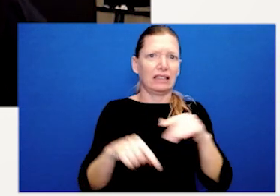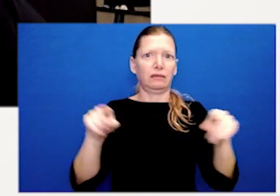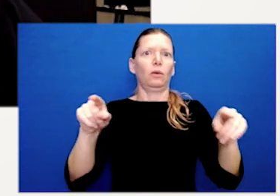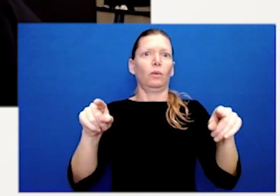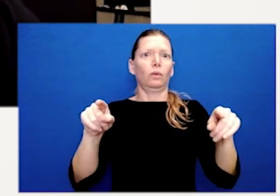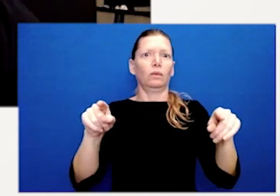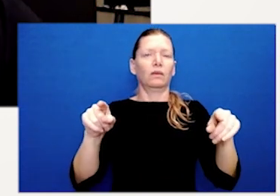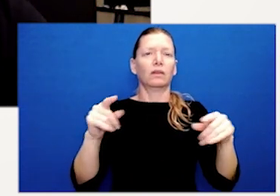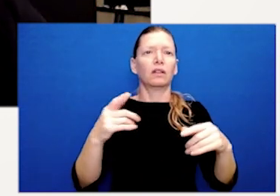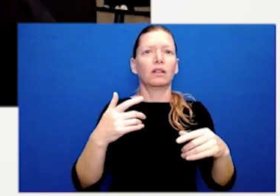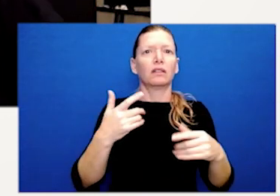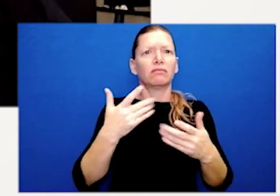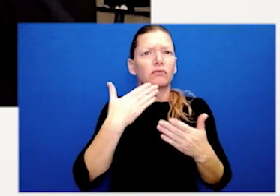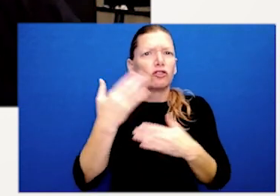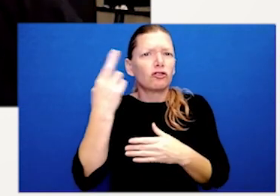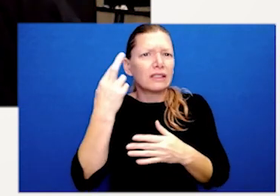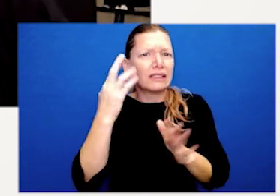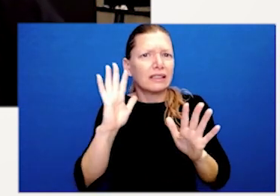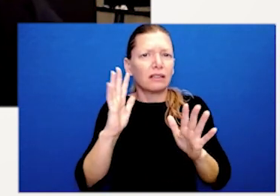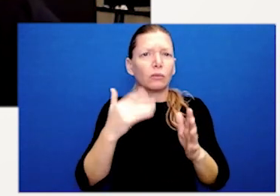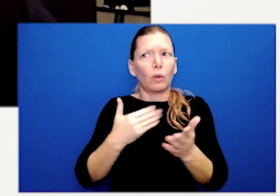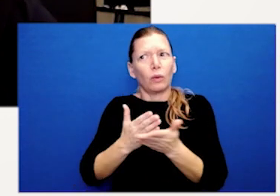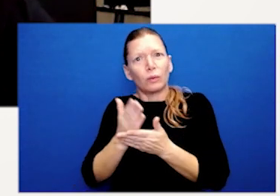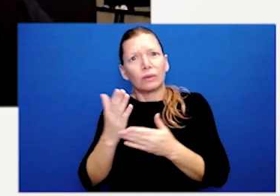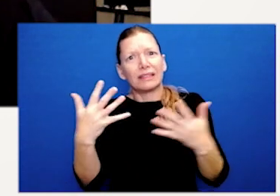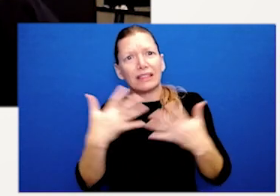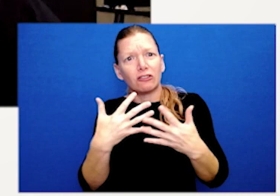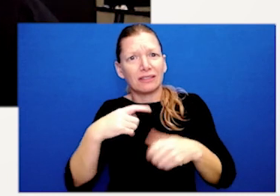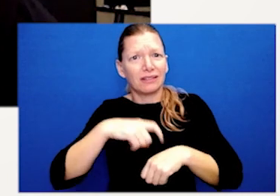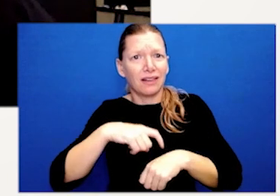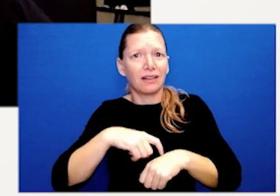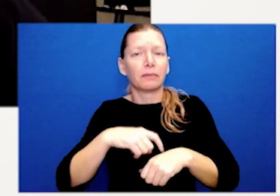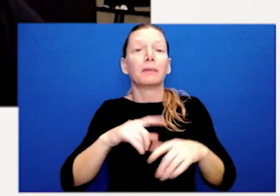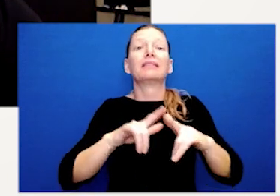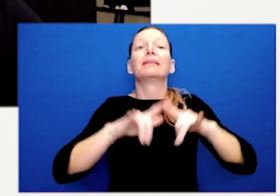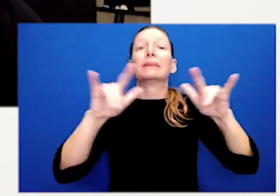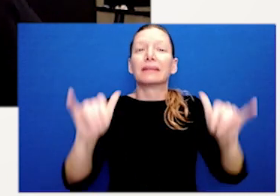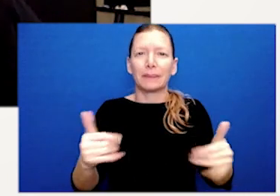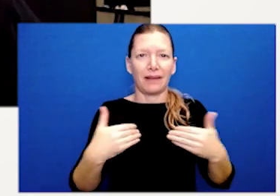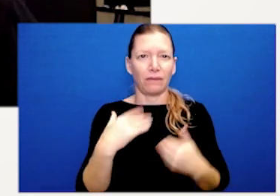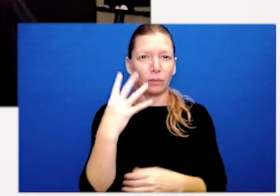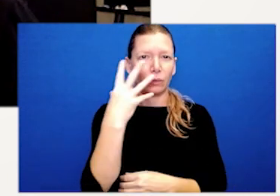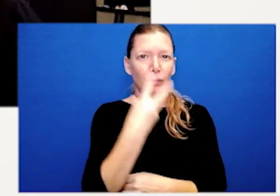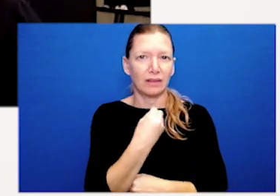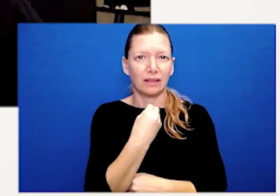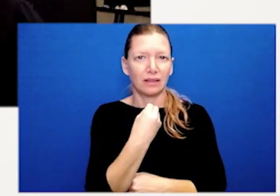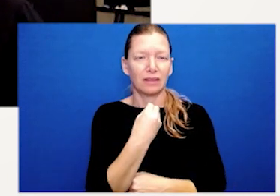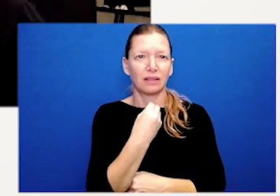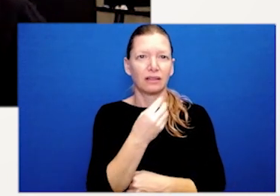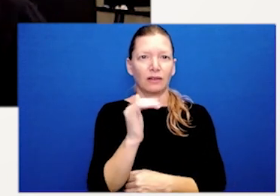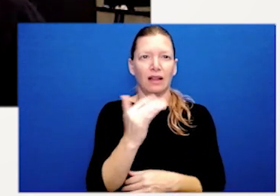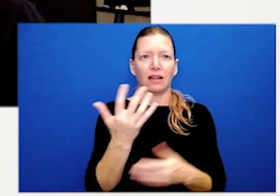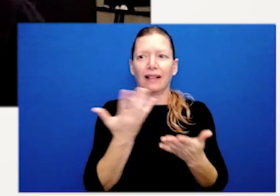intense. And for good reason. I mean, we're going through some scary times. Um, and like there's